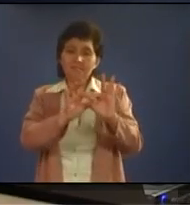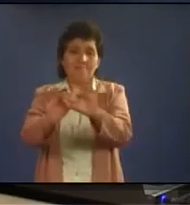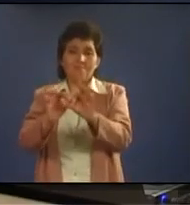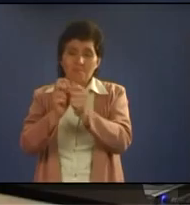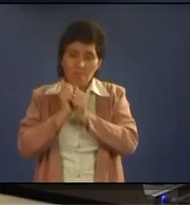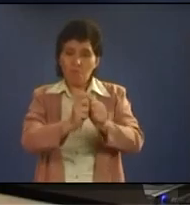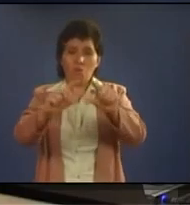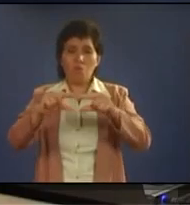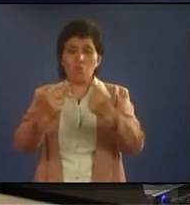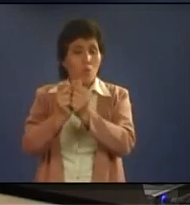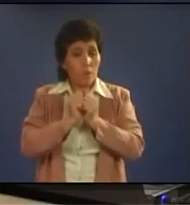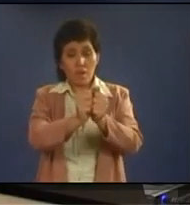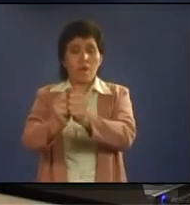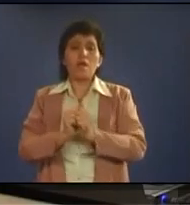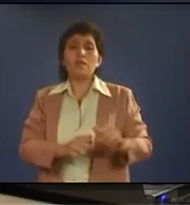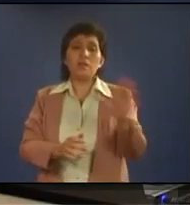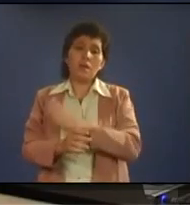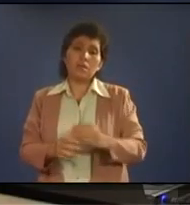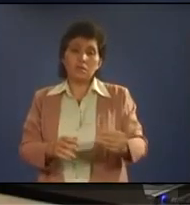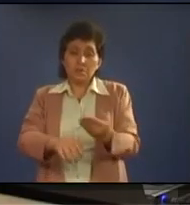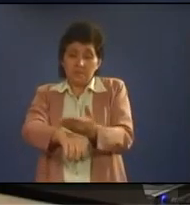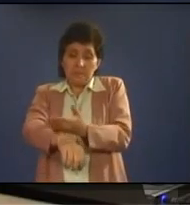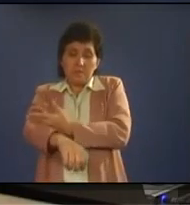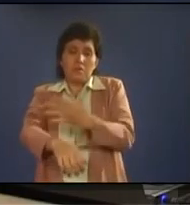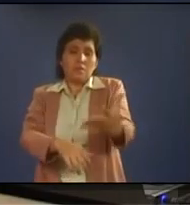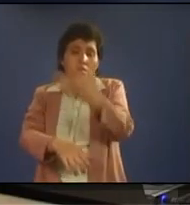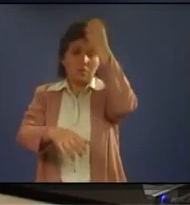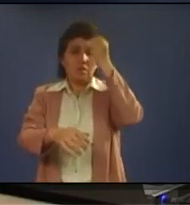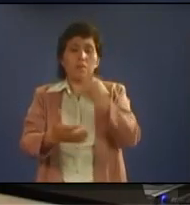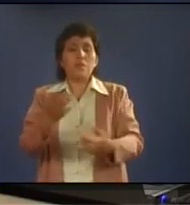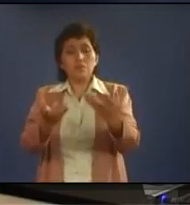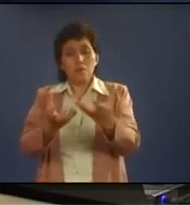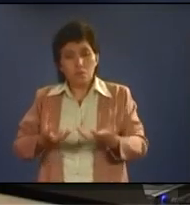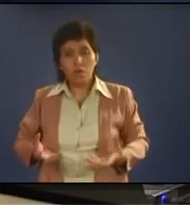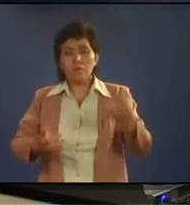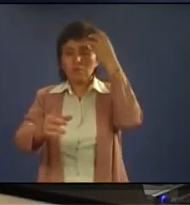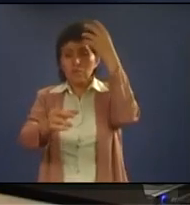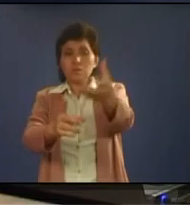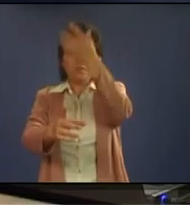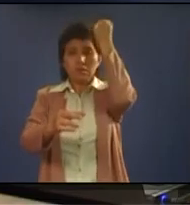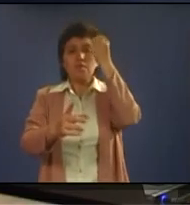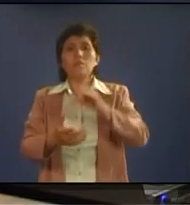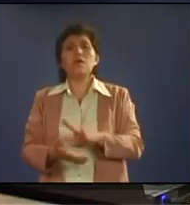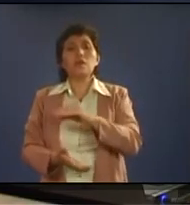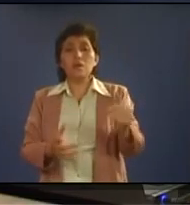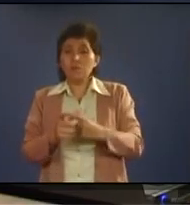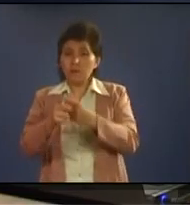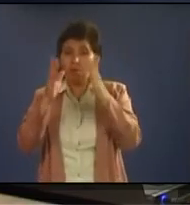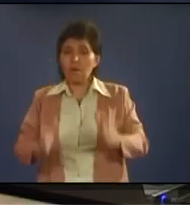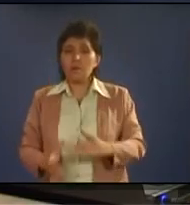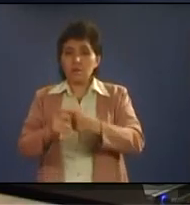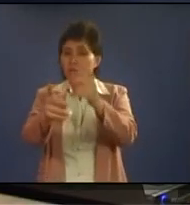working together, but they just achieve what they want to achieve. Most of the runners might be from